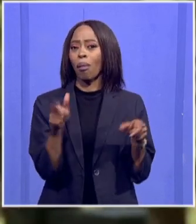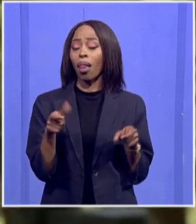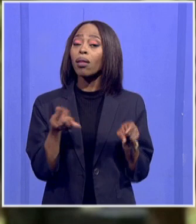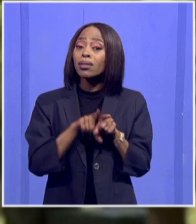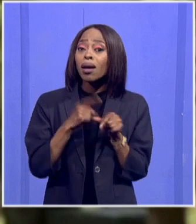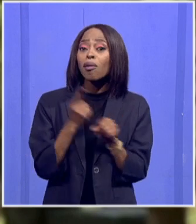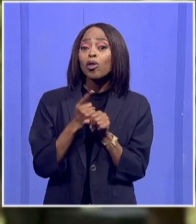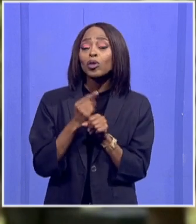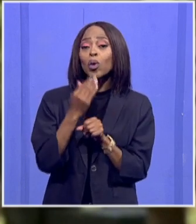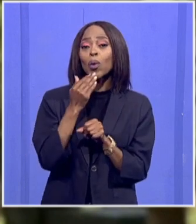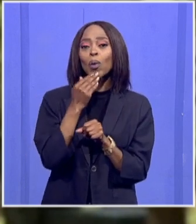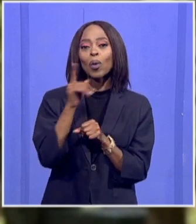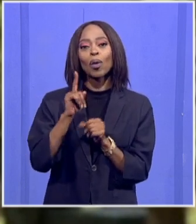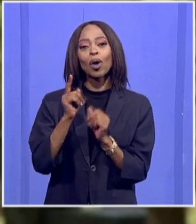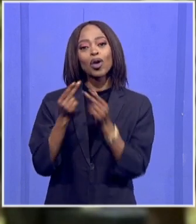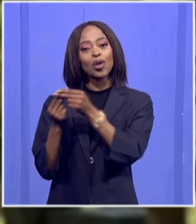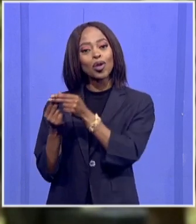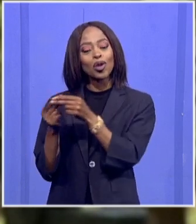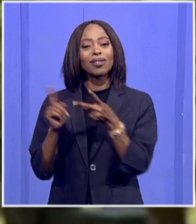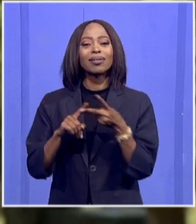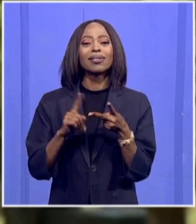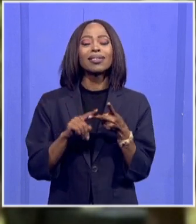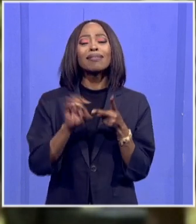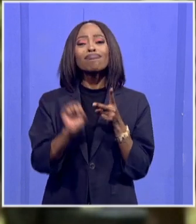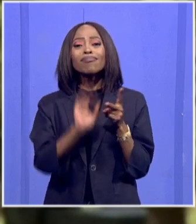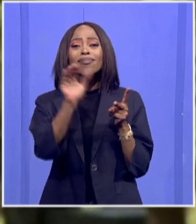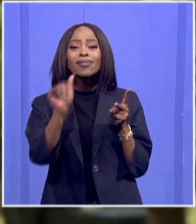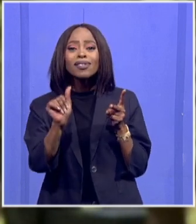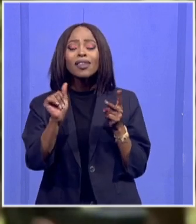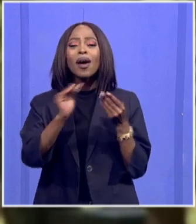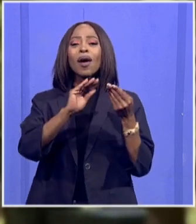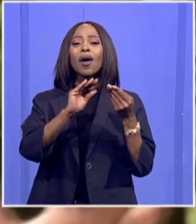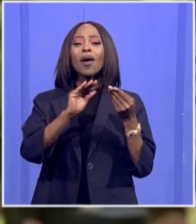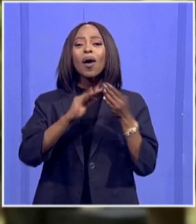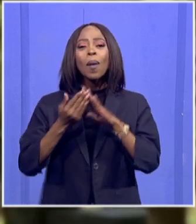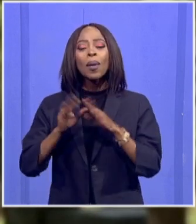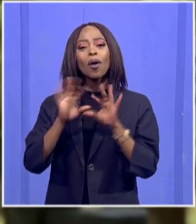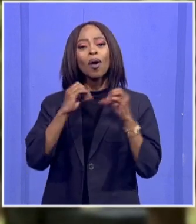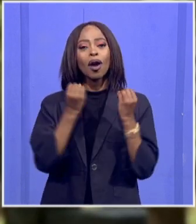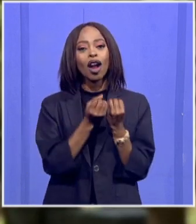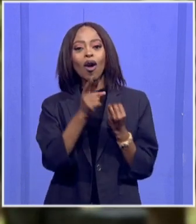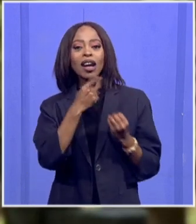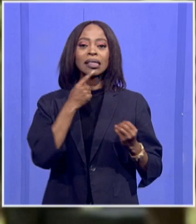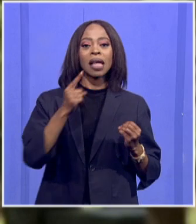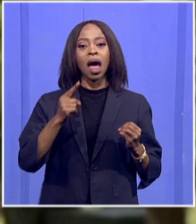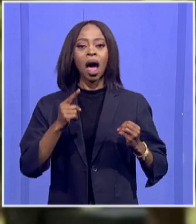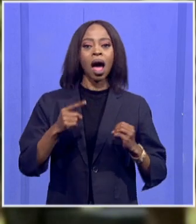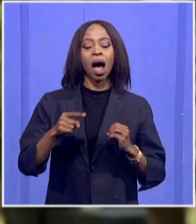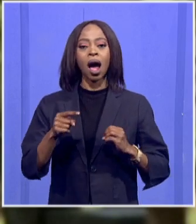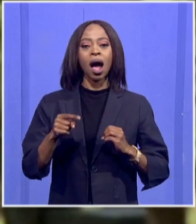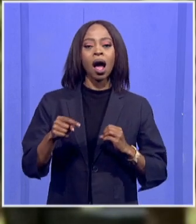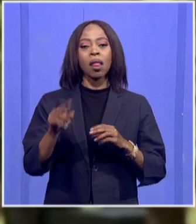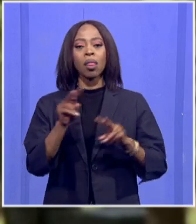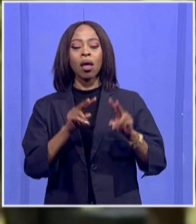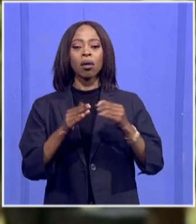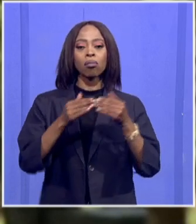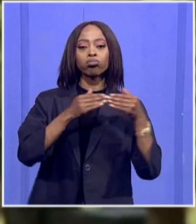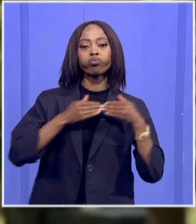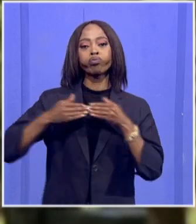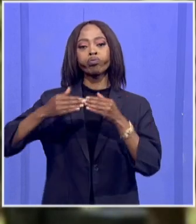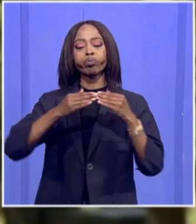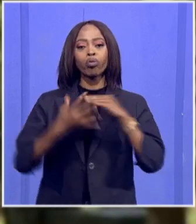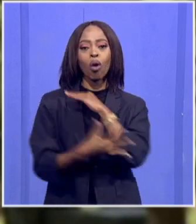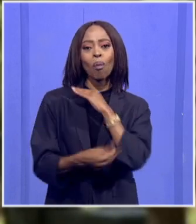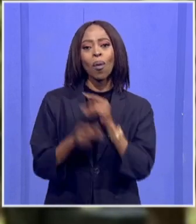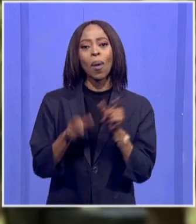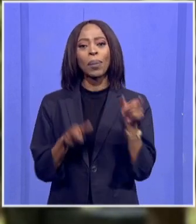including the unions, including the South African Communist Party that claims to be the vanguard of the poor